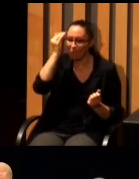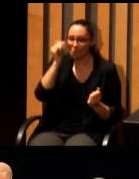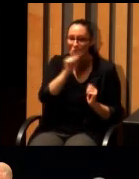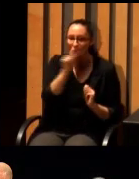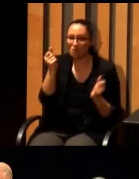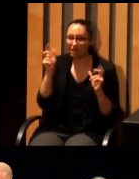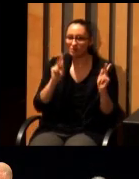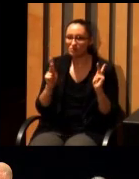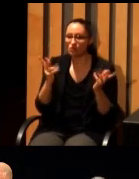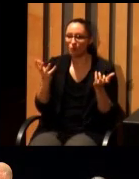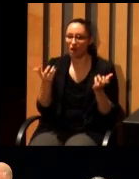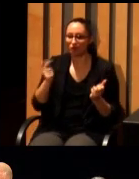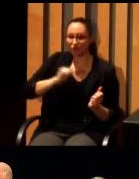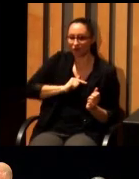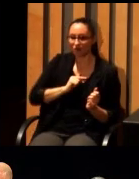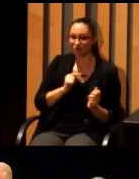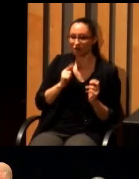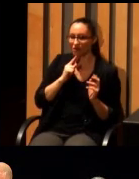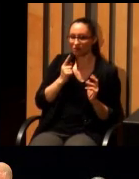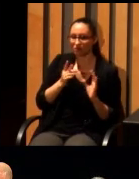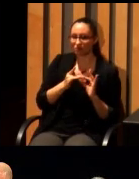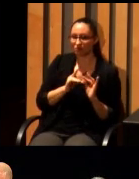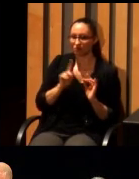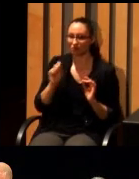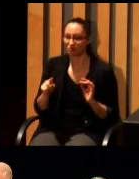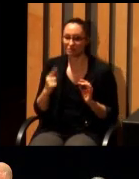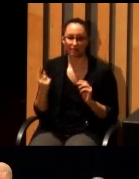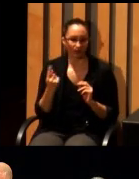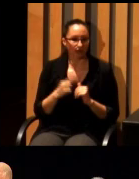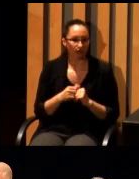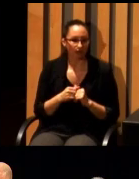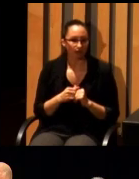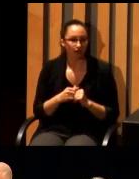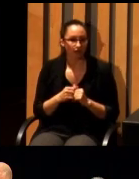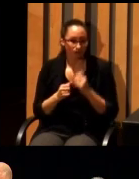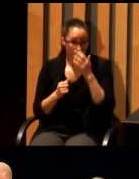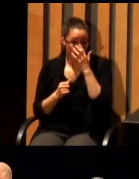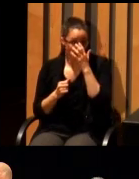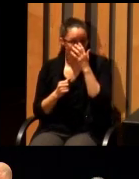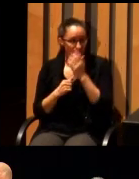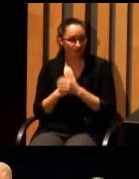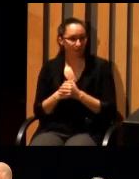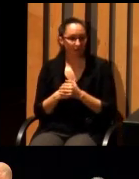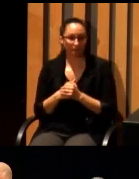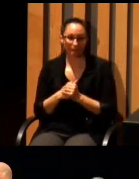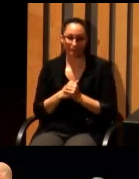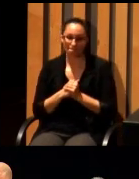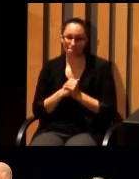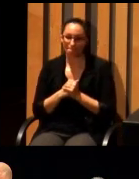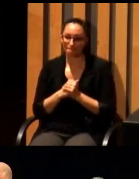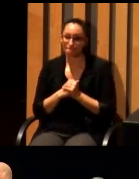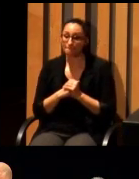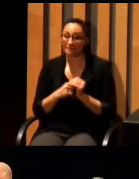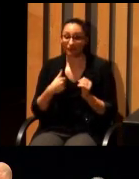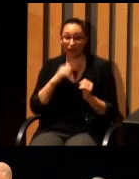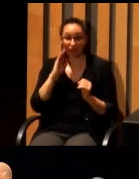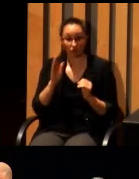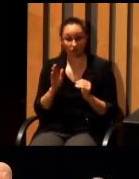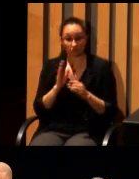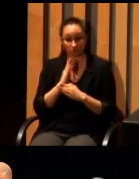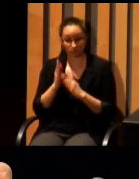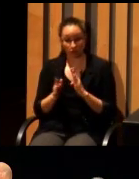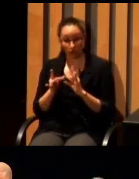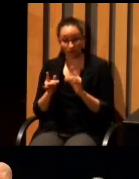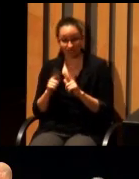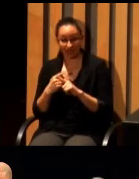many, many people who would like to, might like to speak on these issues. I'll say a few words in closing, and then we'll have a